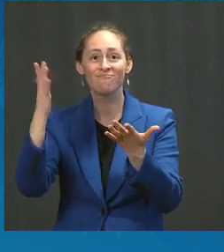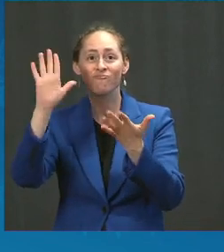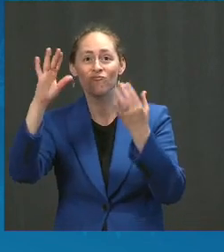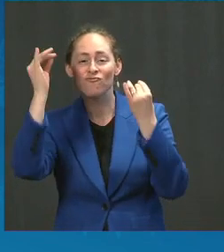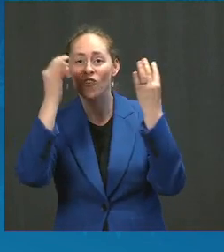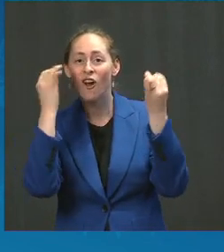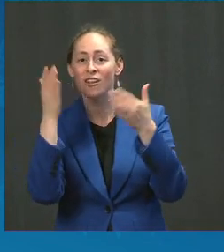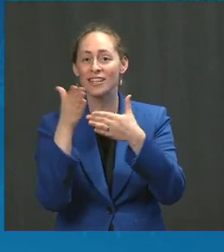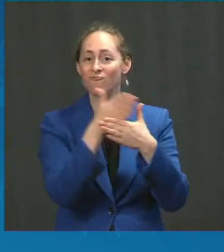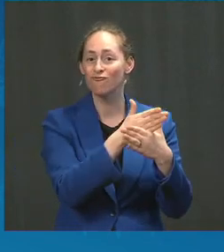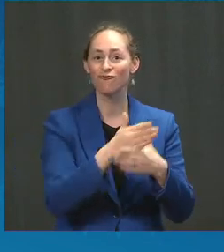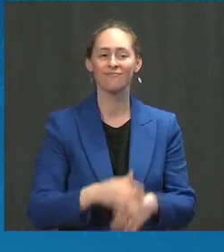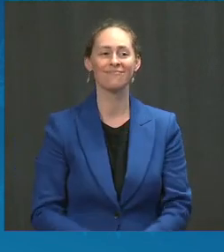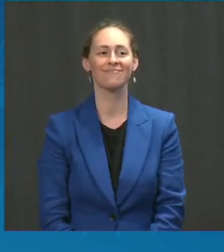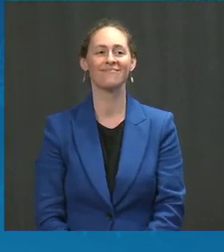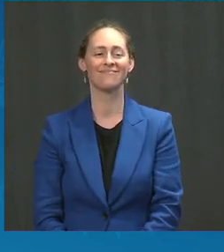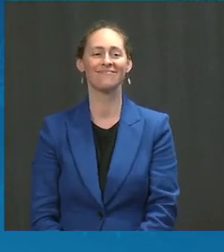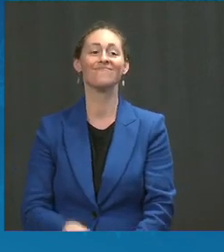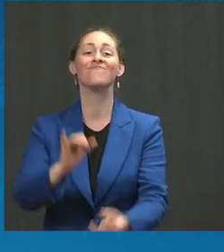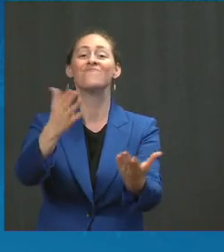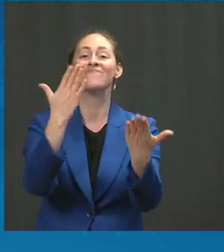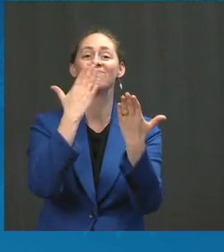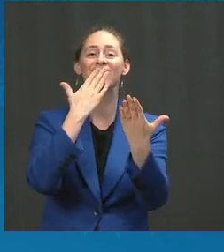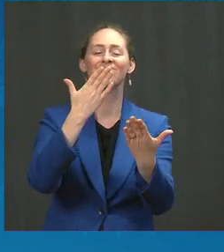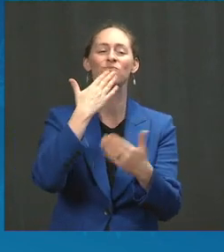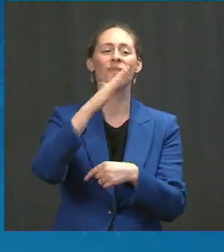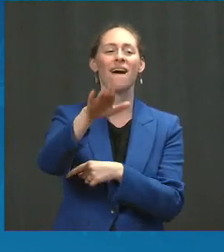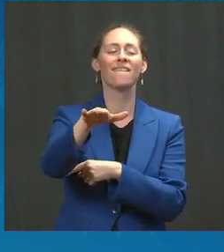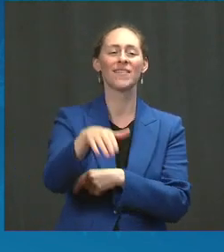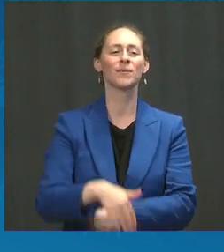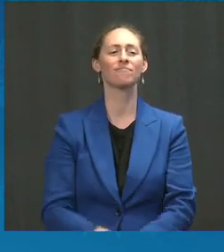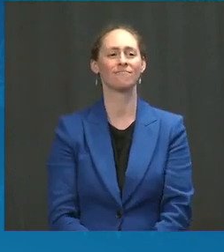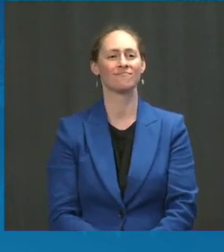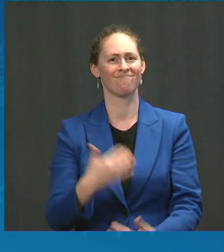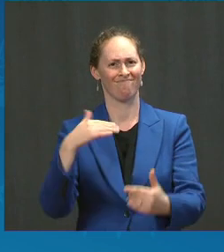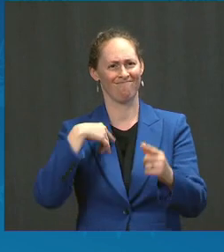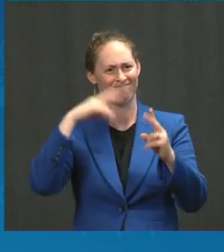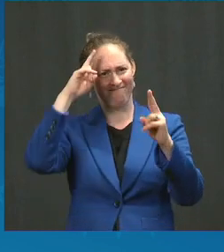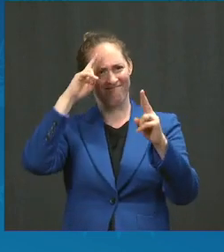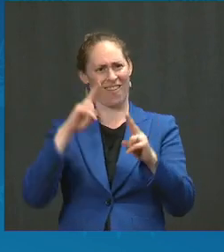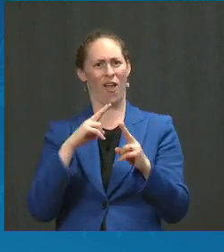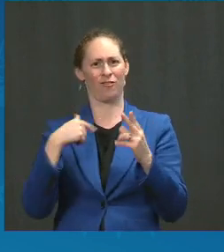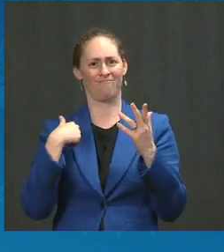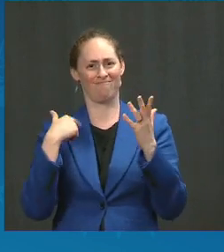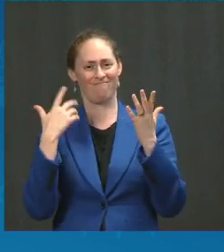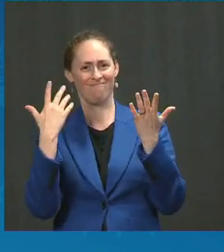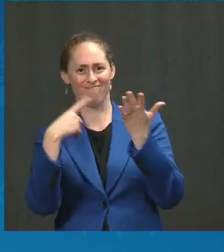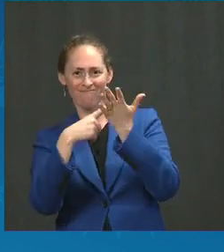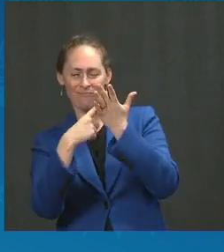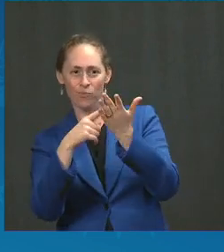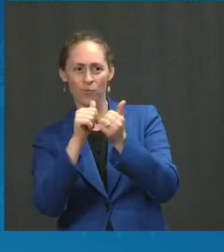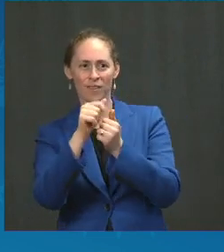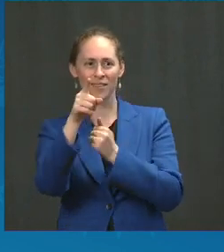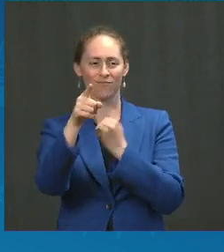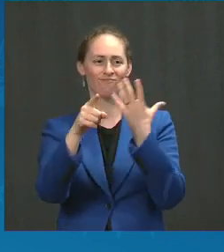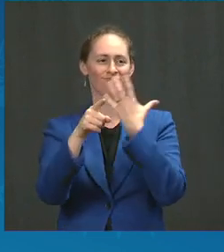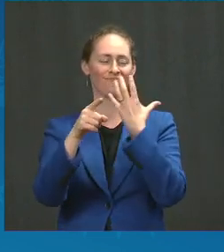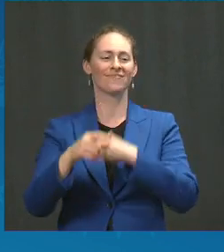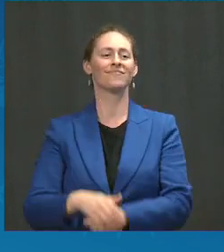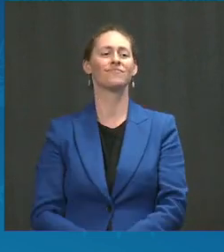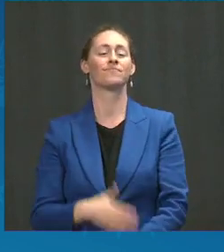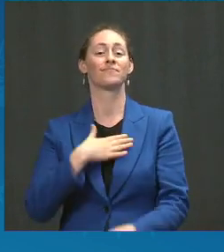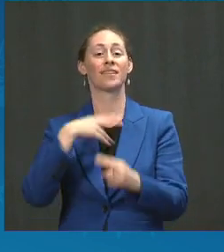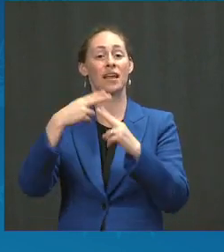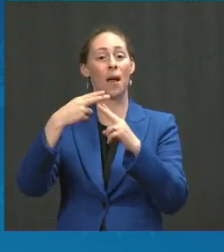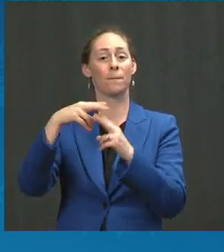Good afternoon, Madam Vice President. It is an honor to be speaking with you. My name is Walt Rowan. I am the owner